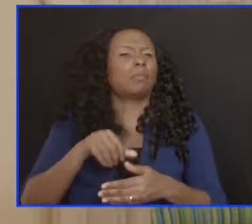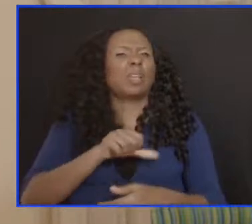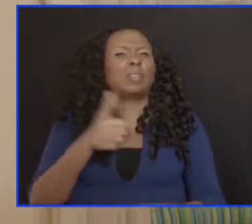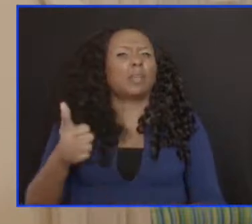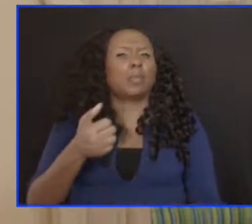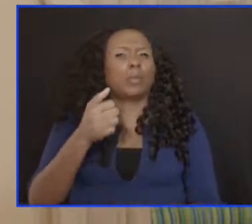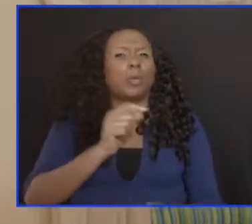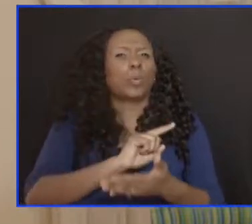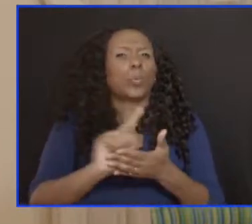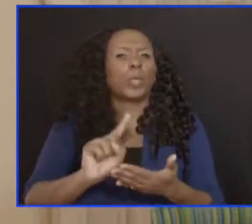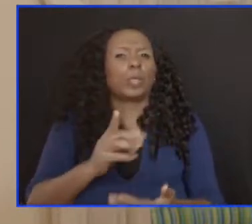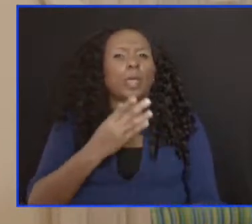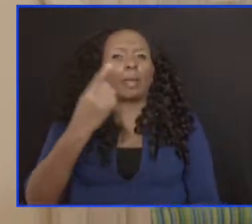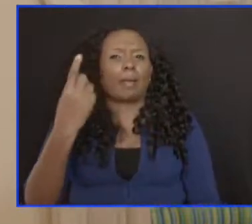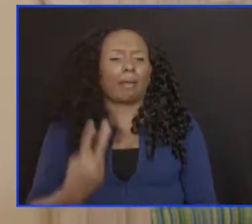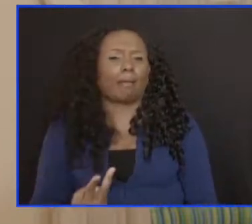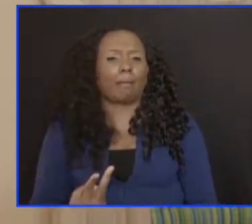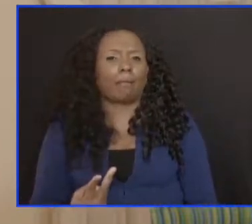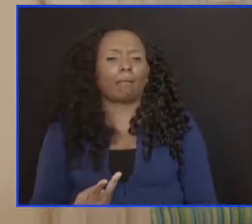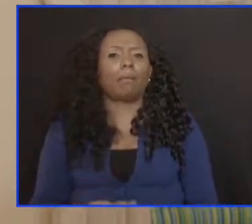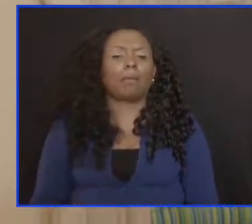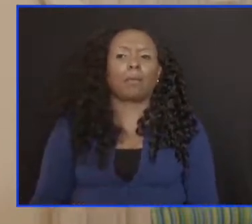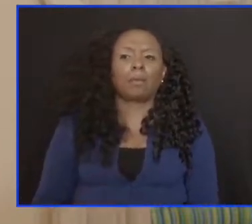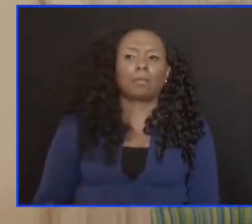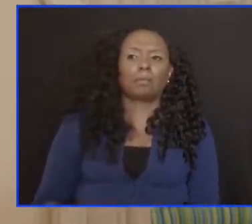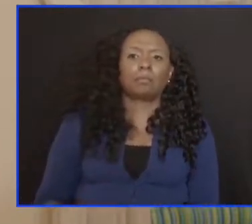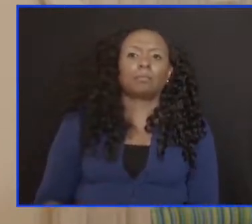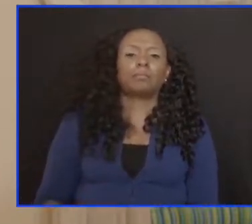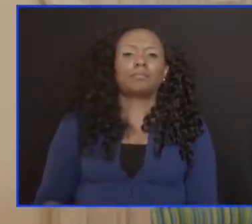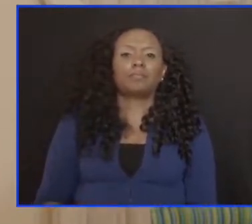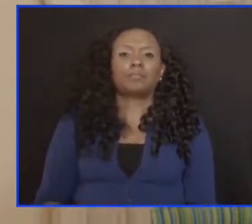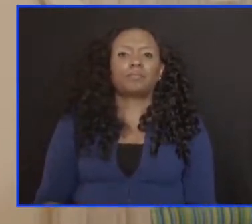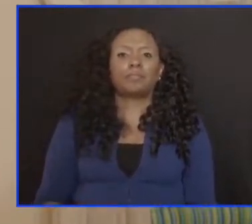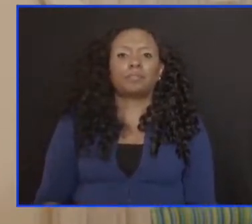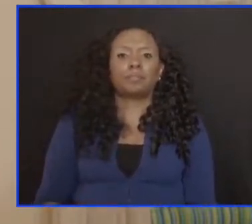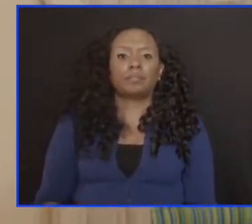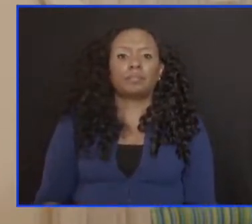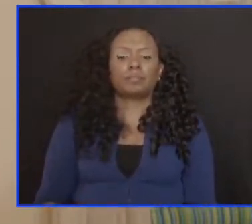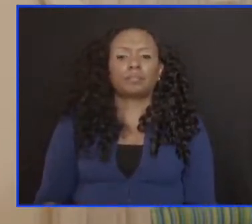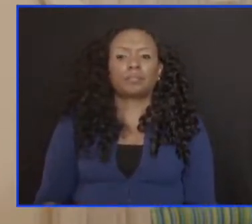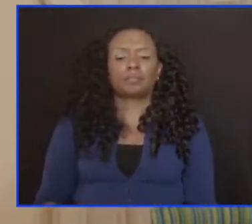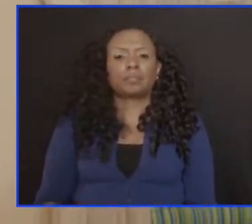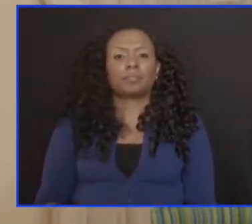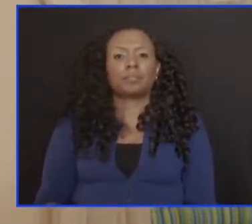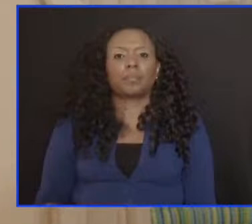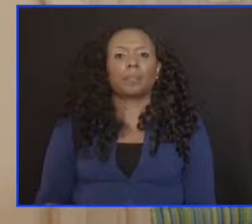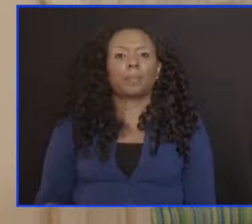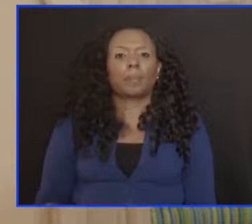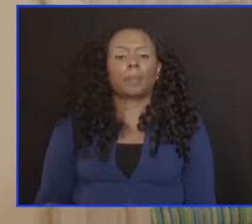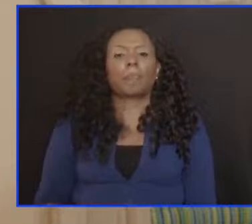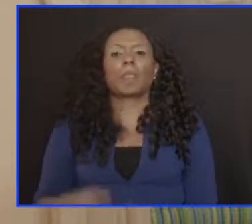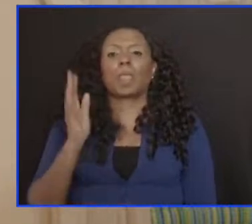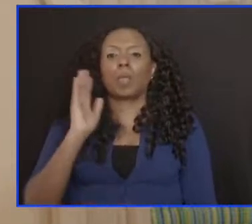So those specific requirements of organizations, of businesses, will be addressed in those